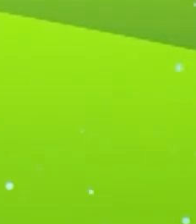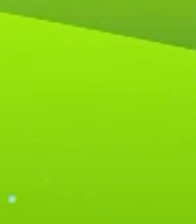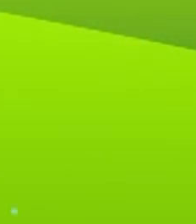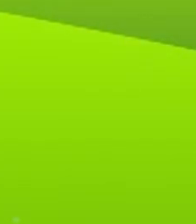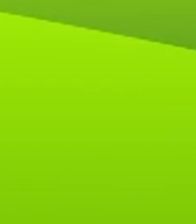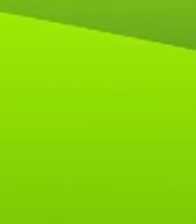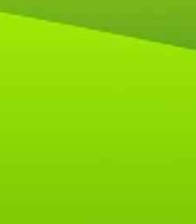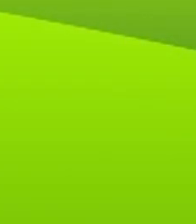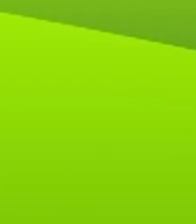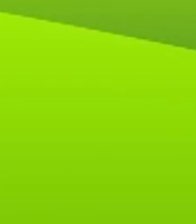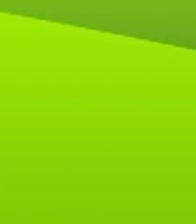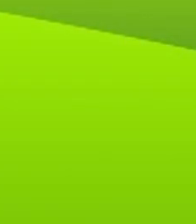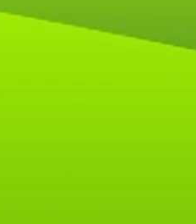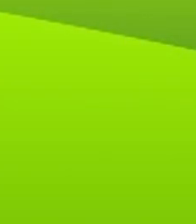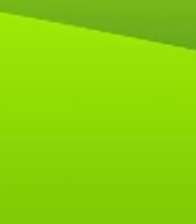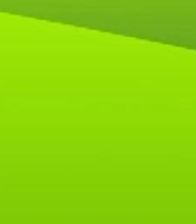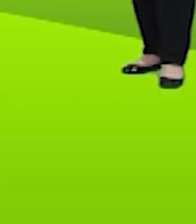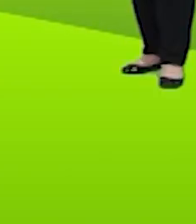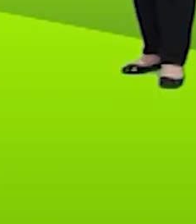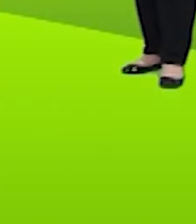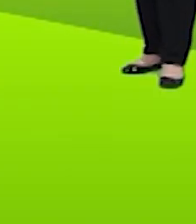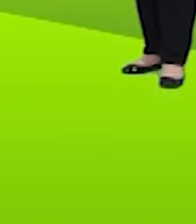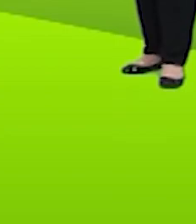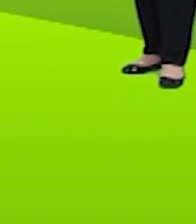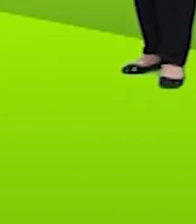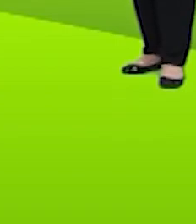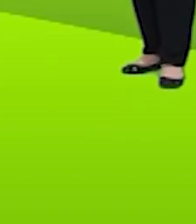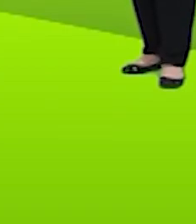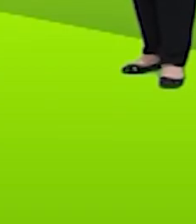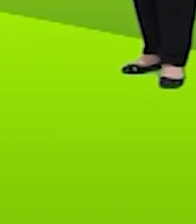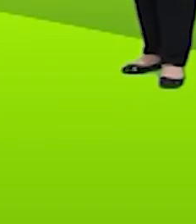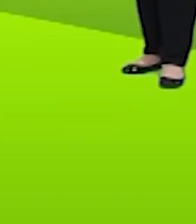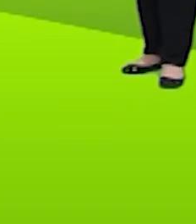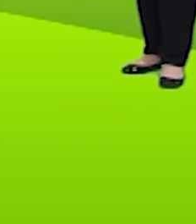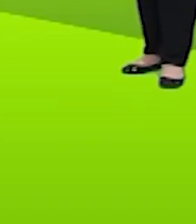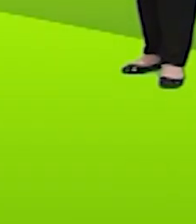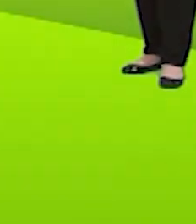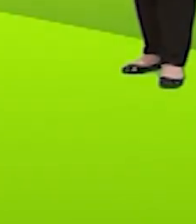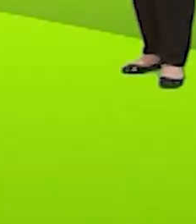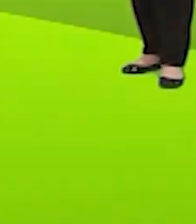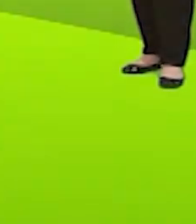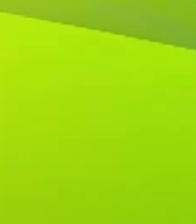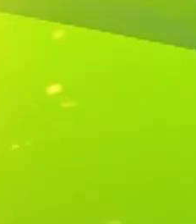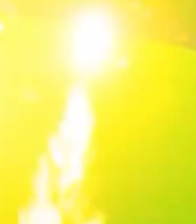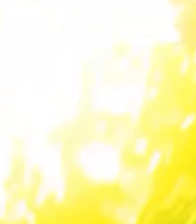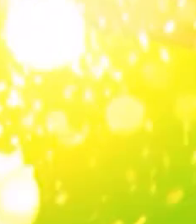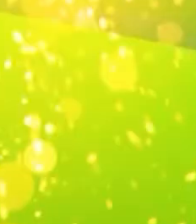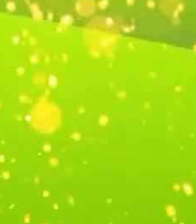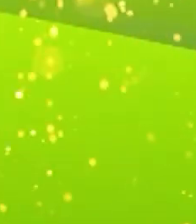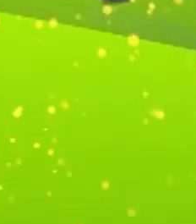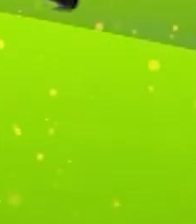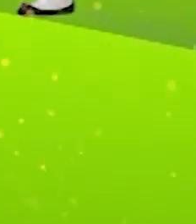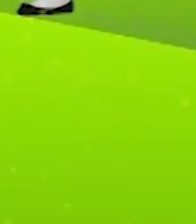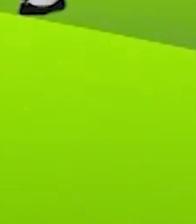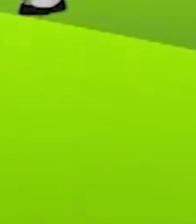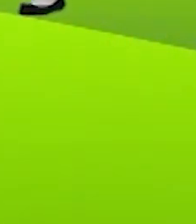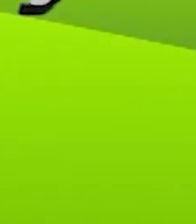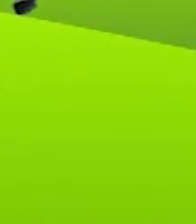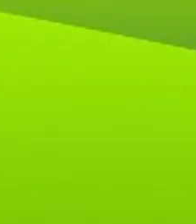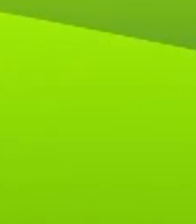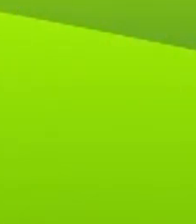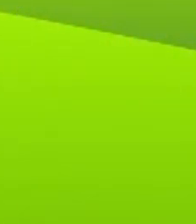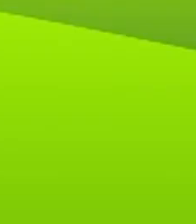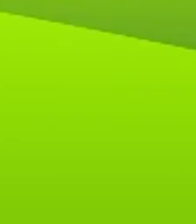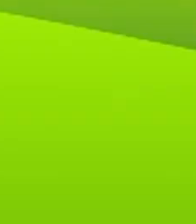Listen, speak, read and write. Know the language and use it right.